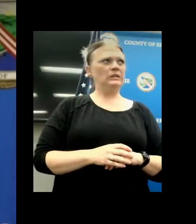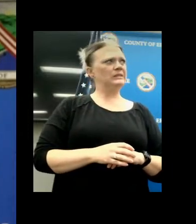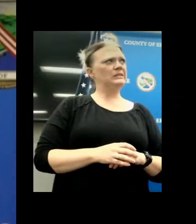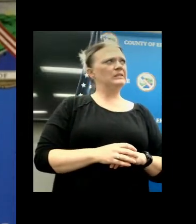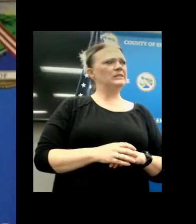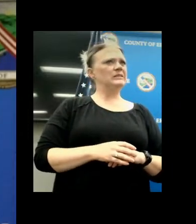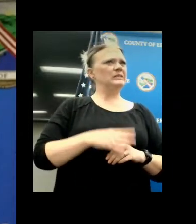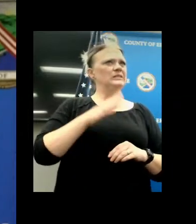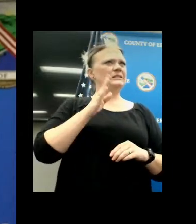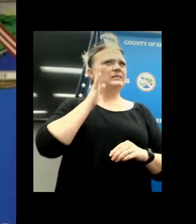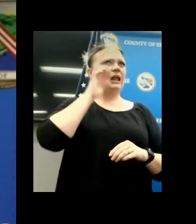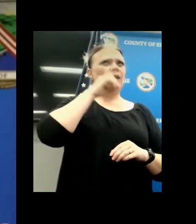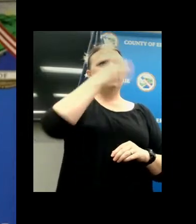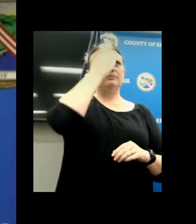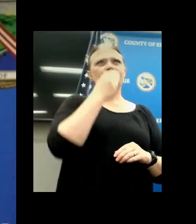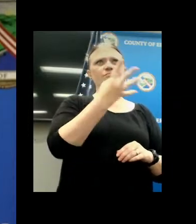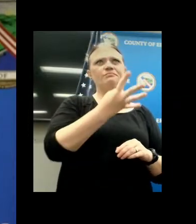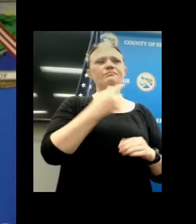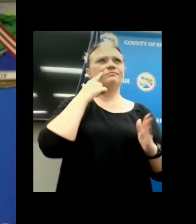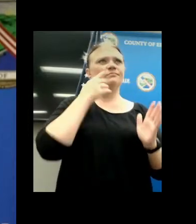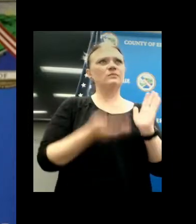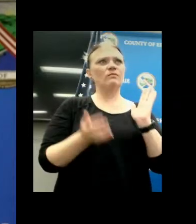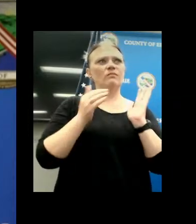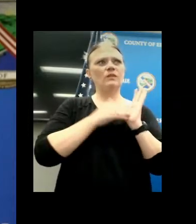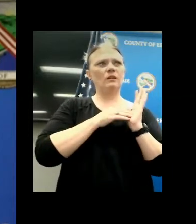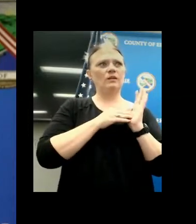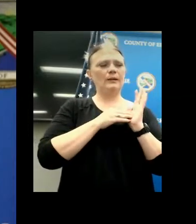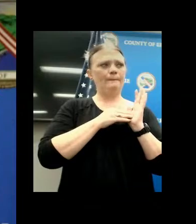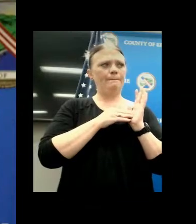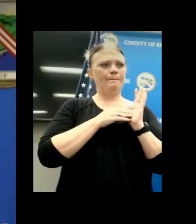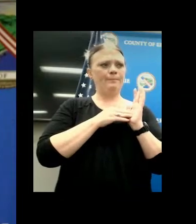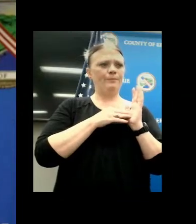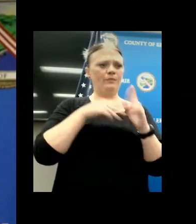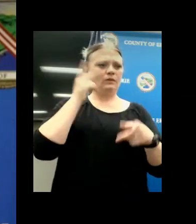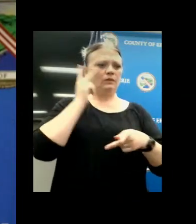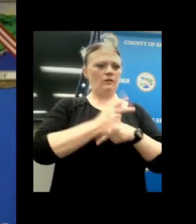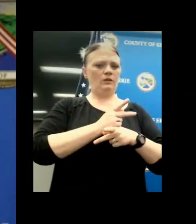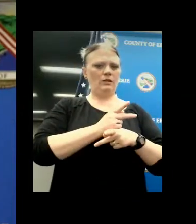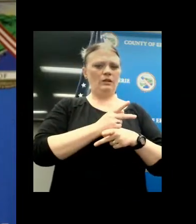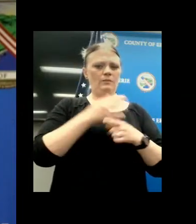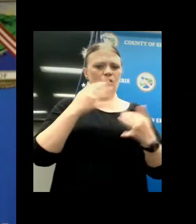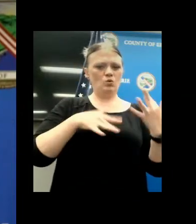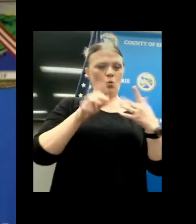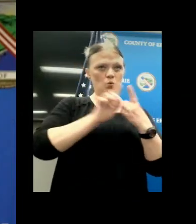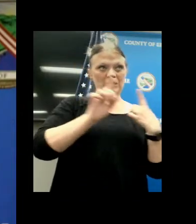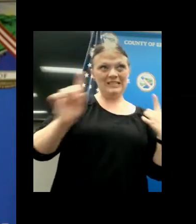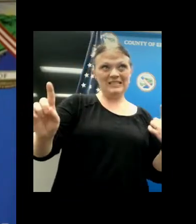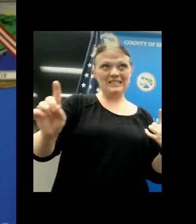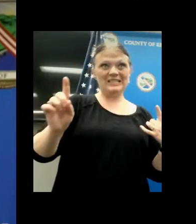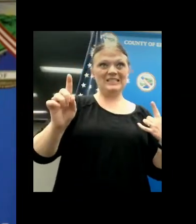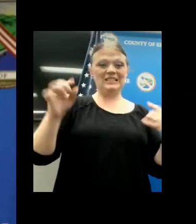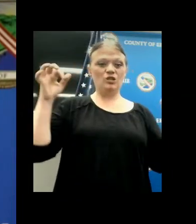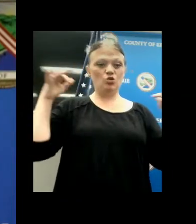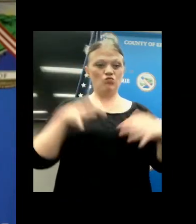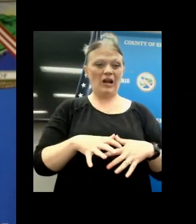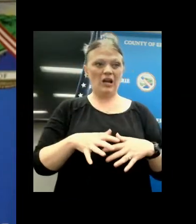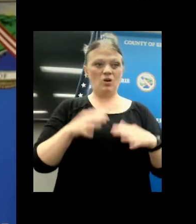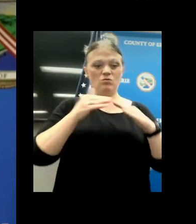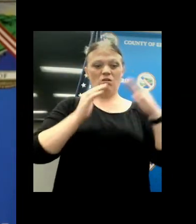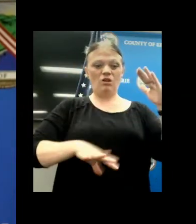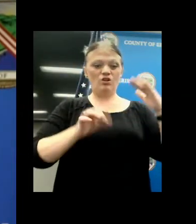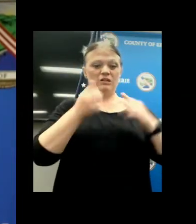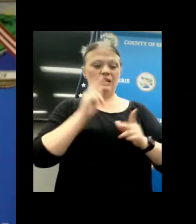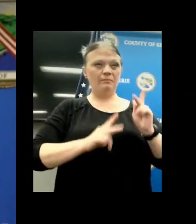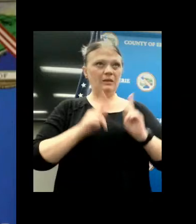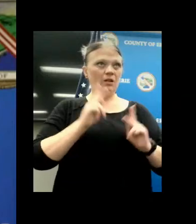I'll have to get back to you on that. I think, again, if, keeping, social distancing crowds under